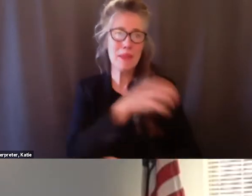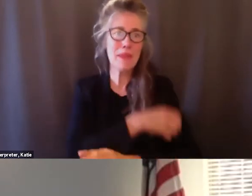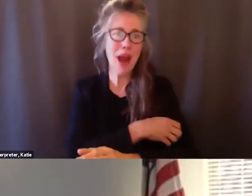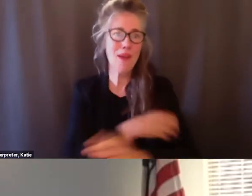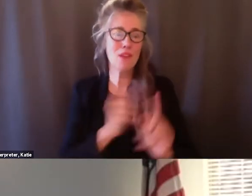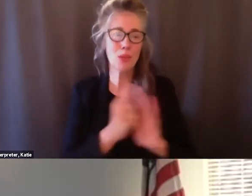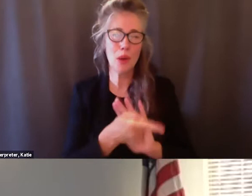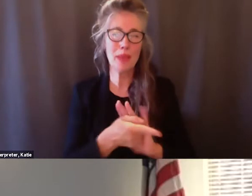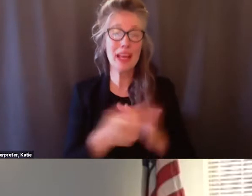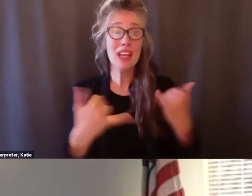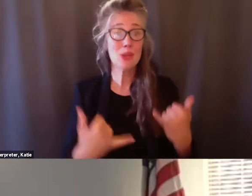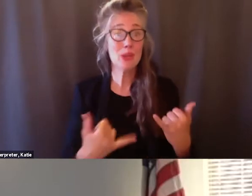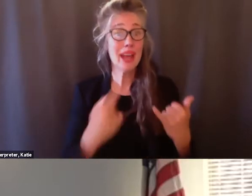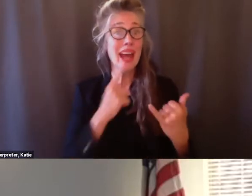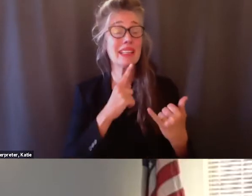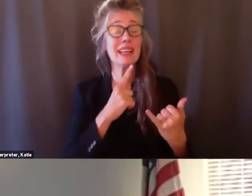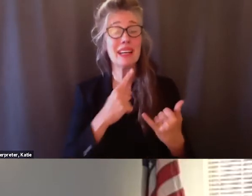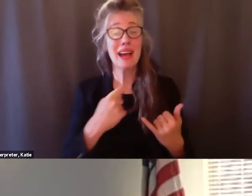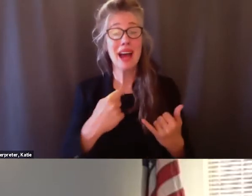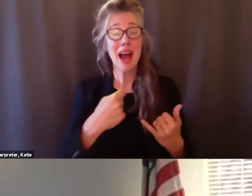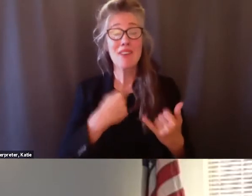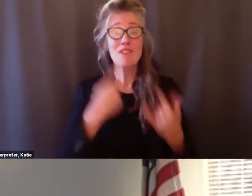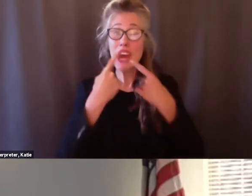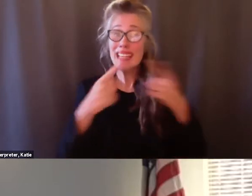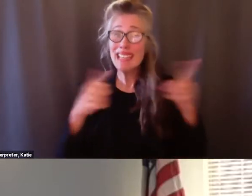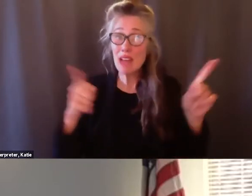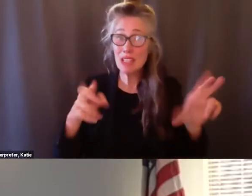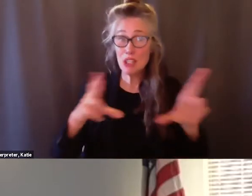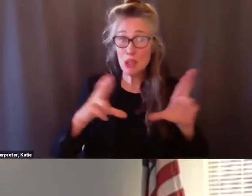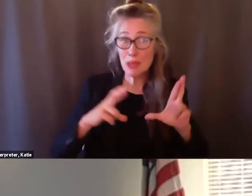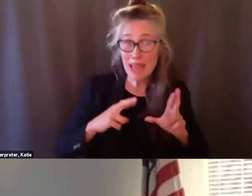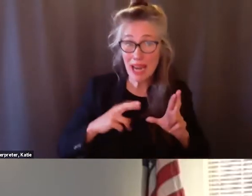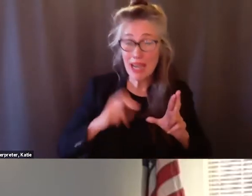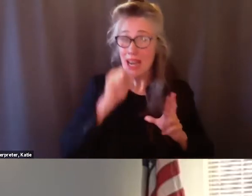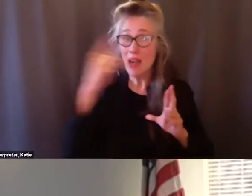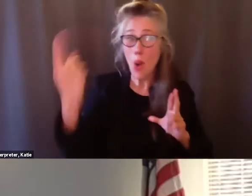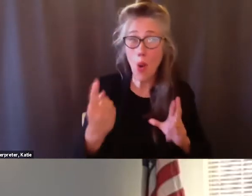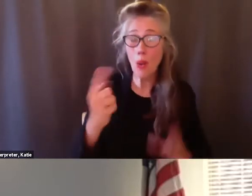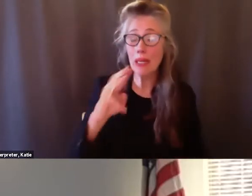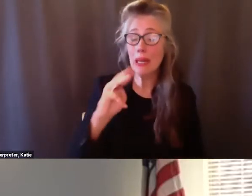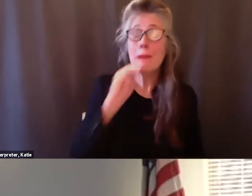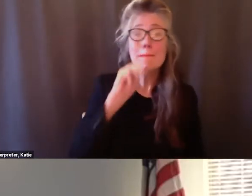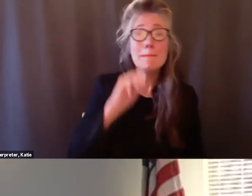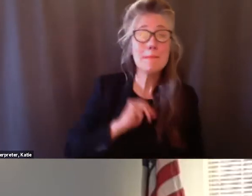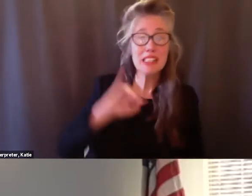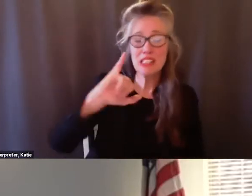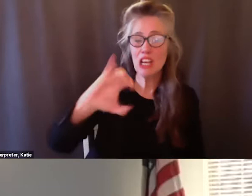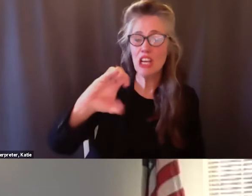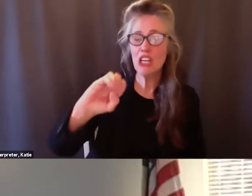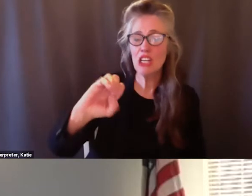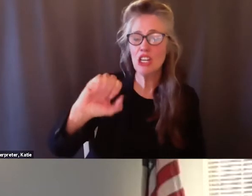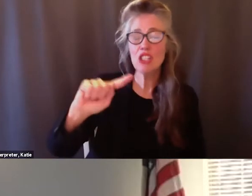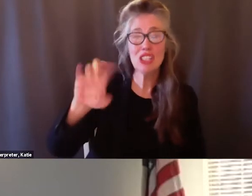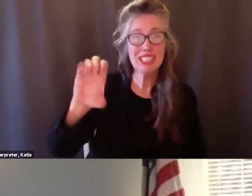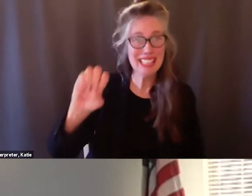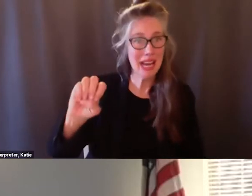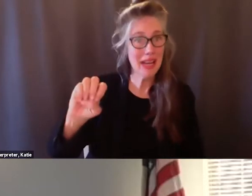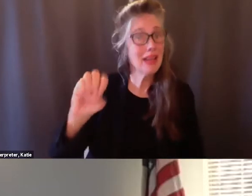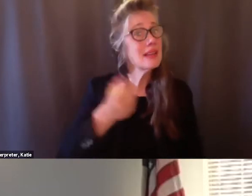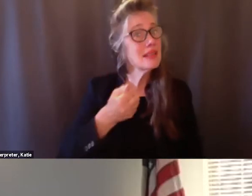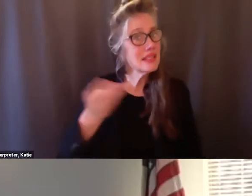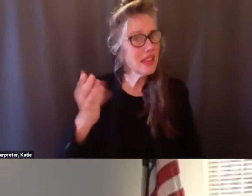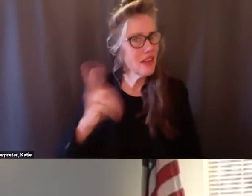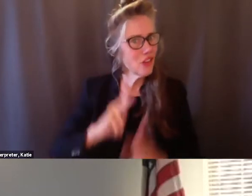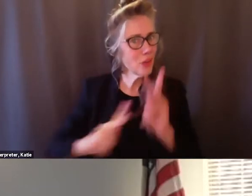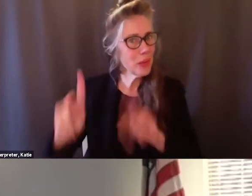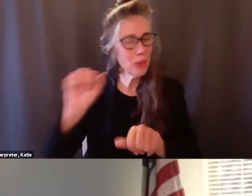my honor to announce retirements in addition to Ms. Jate. And there are a number of classified retirements that